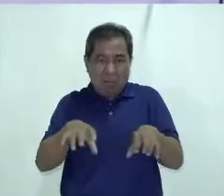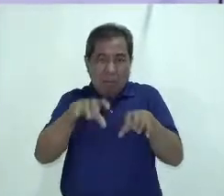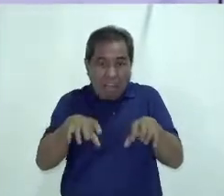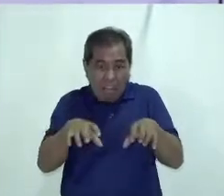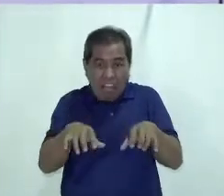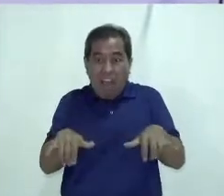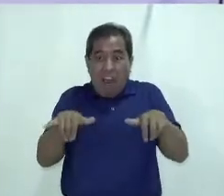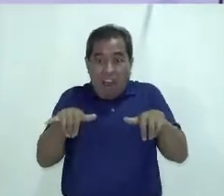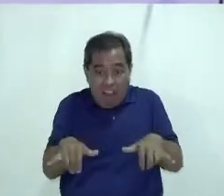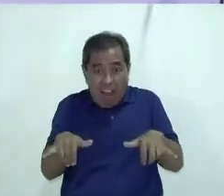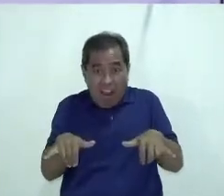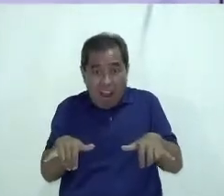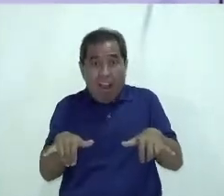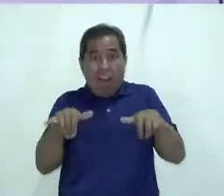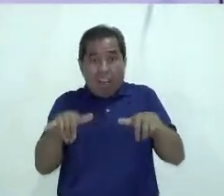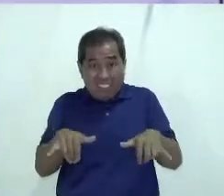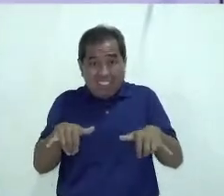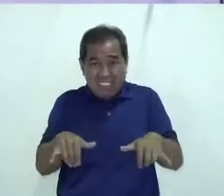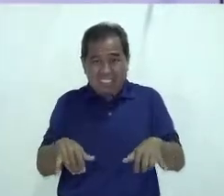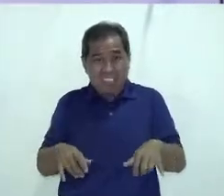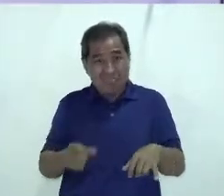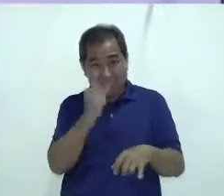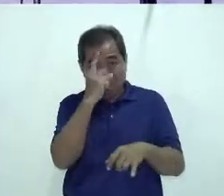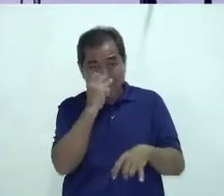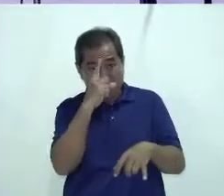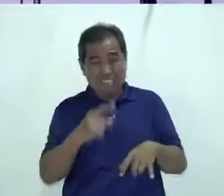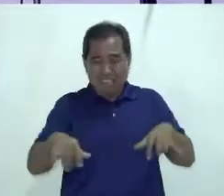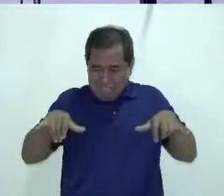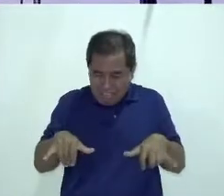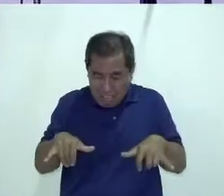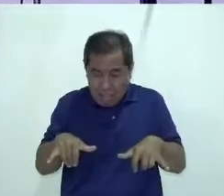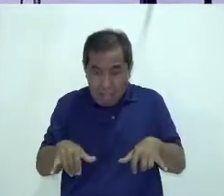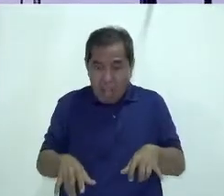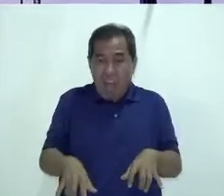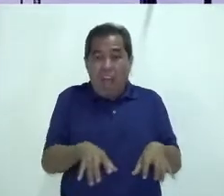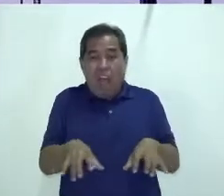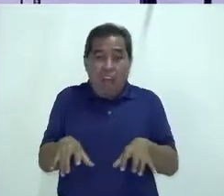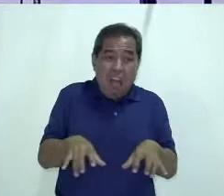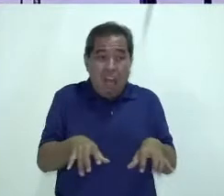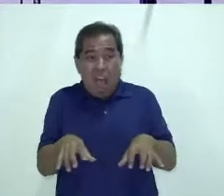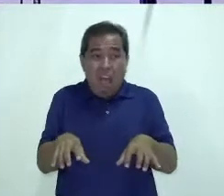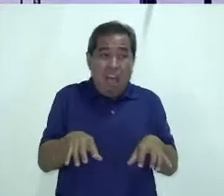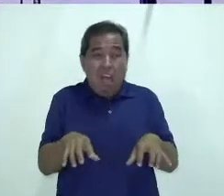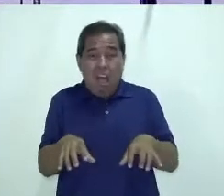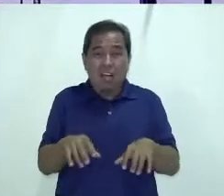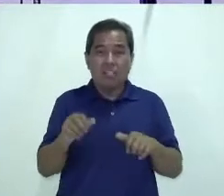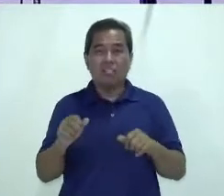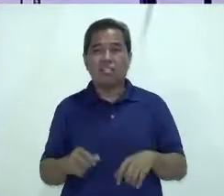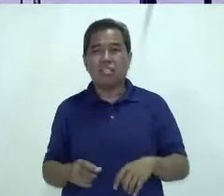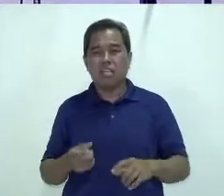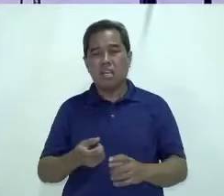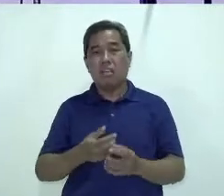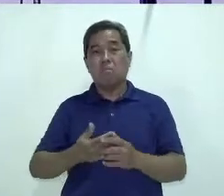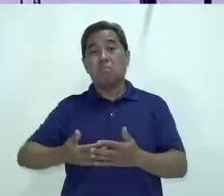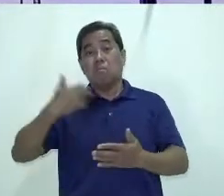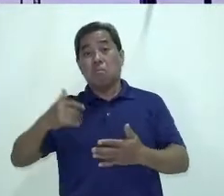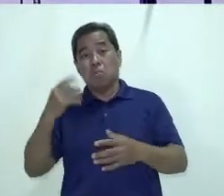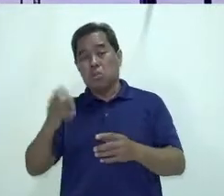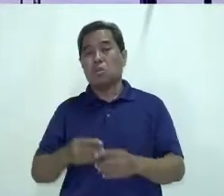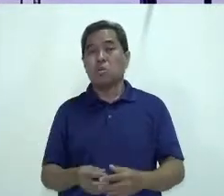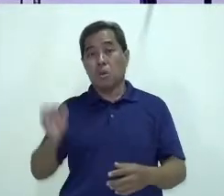you're sitting there, you're not able to do anything. The day before, you were preaching the good